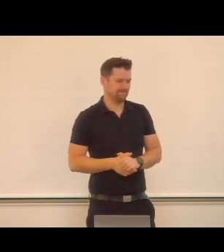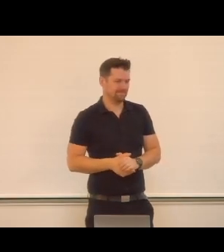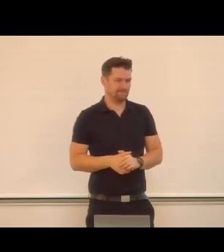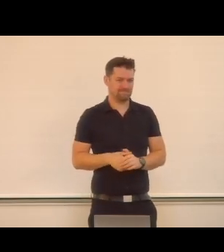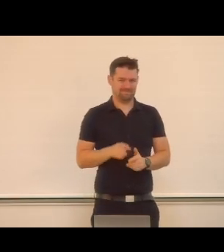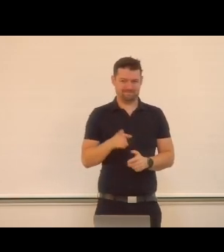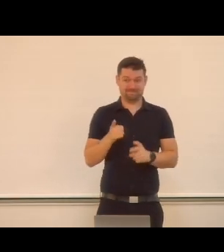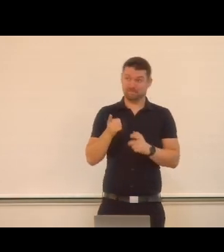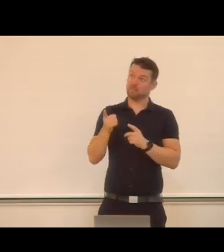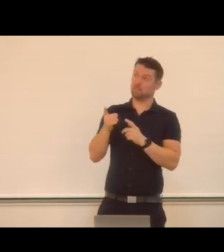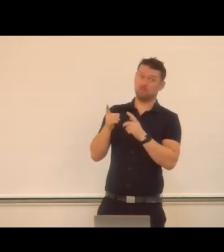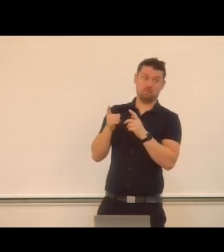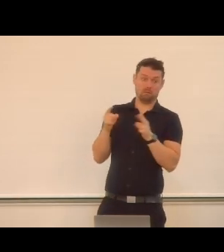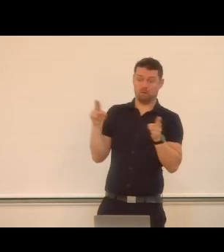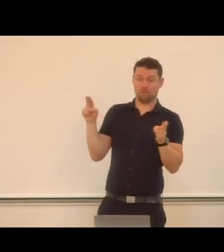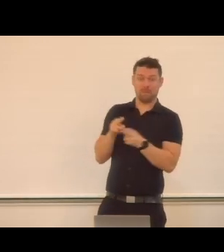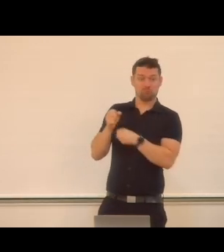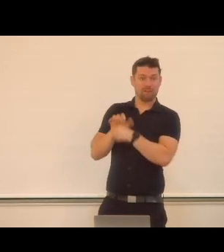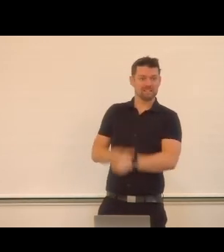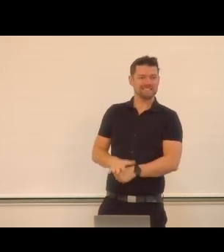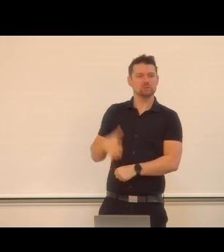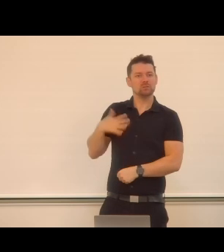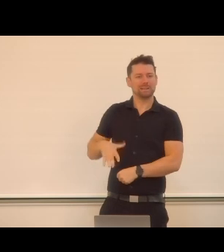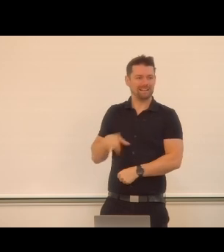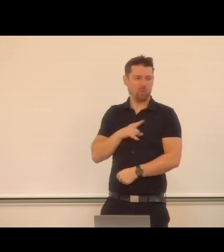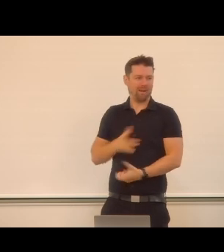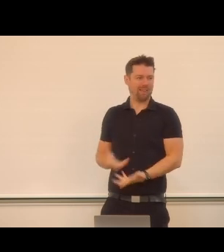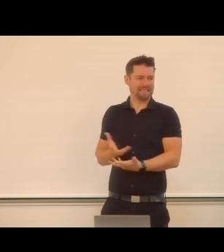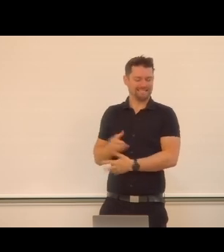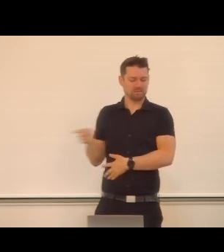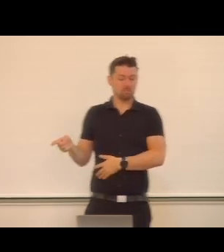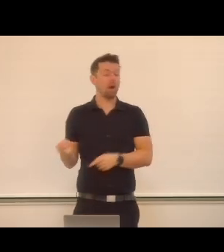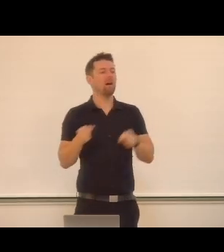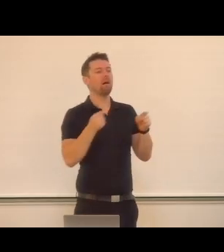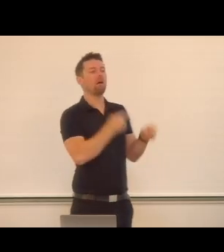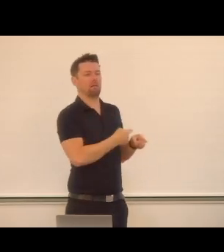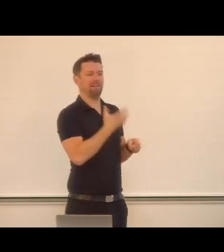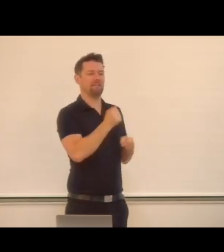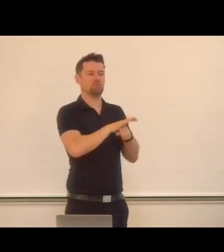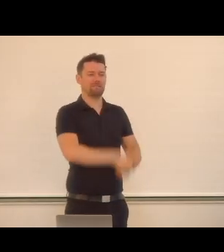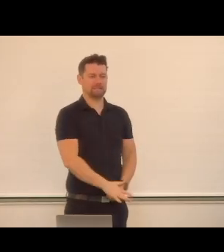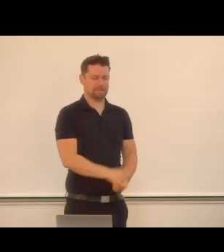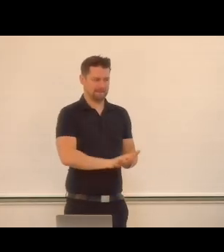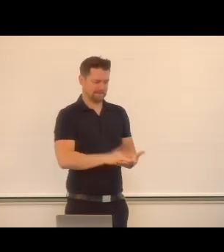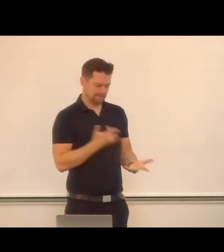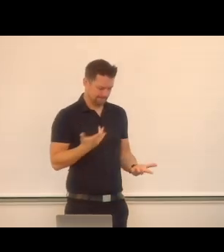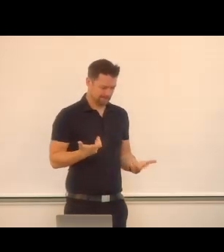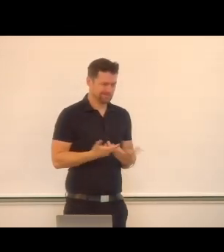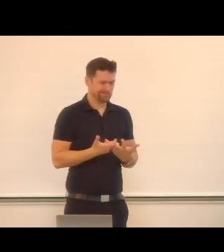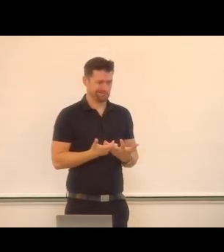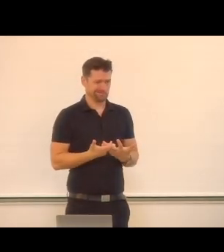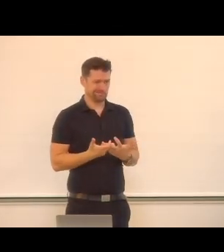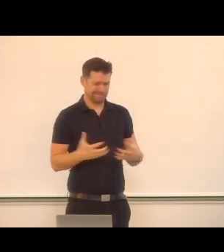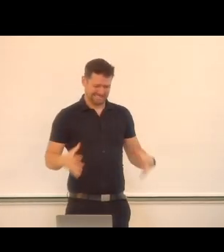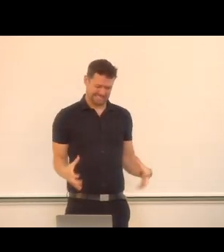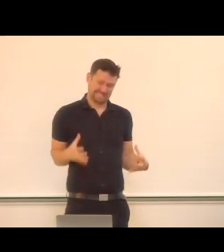in microgravity, but since this was a simulation with a habitat that has gravity, trying to carry